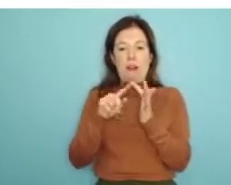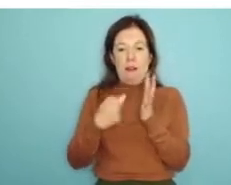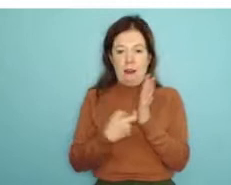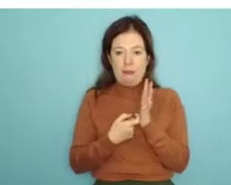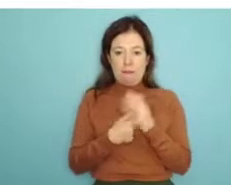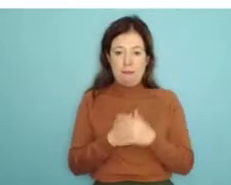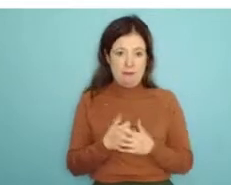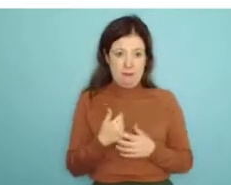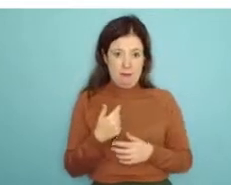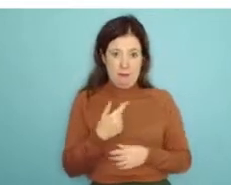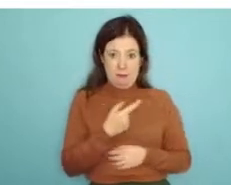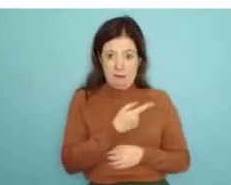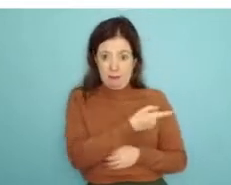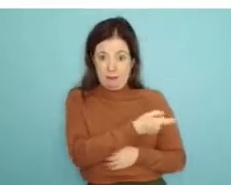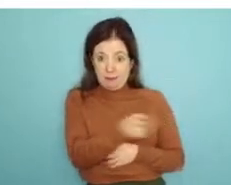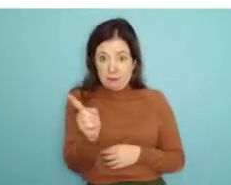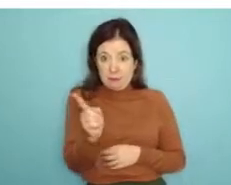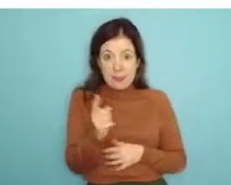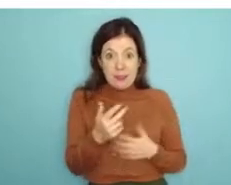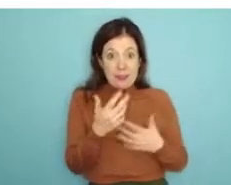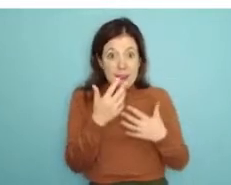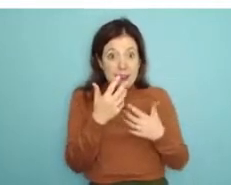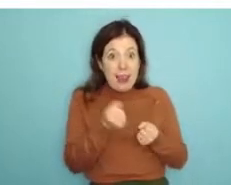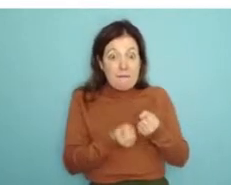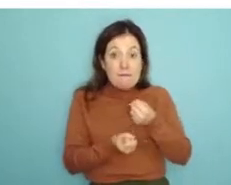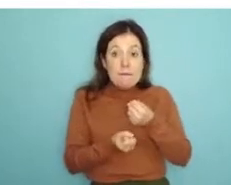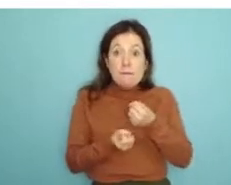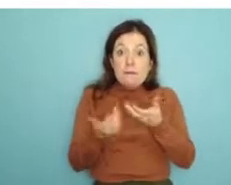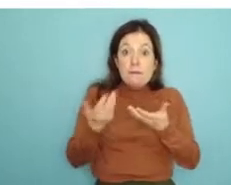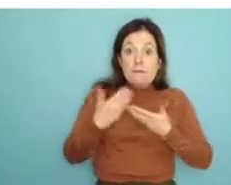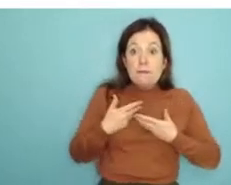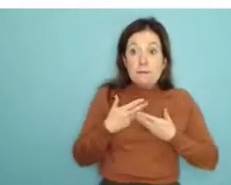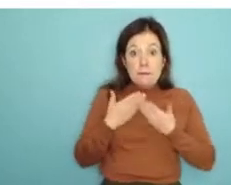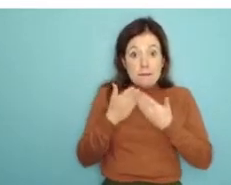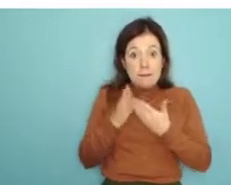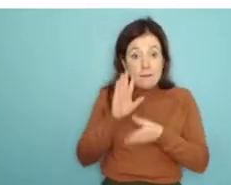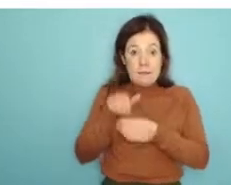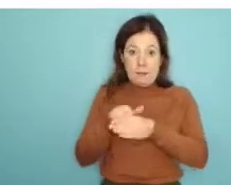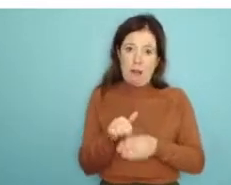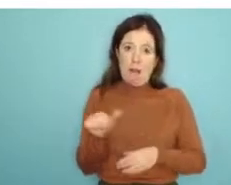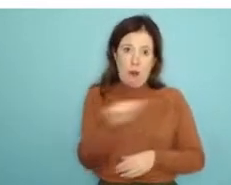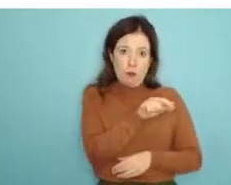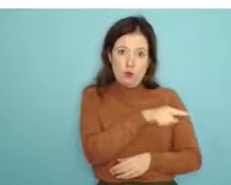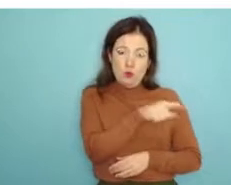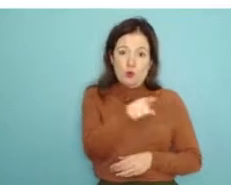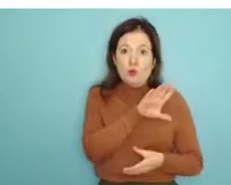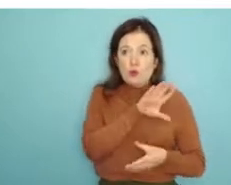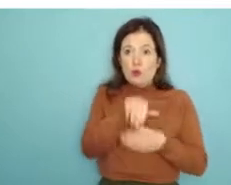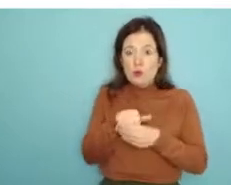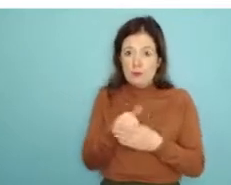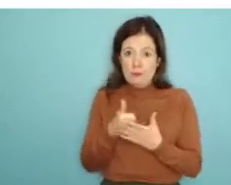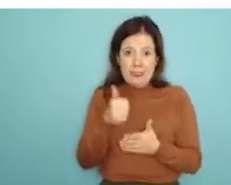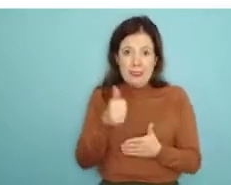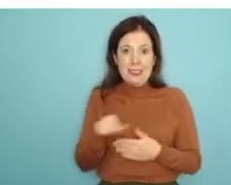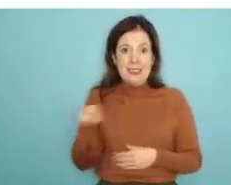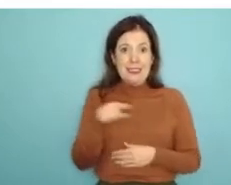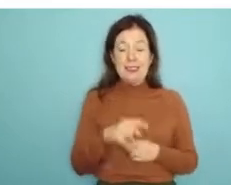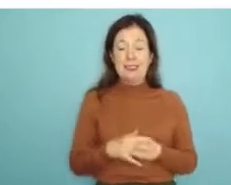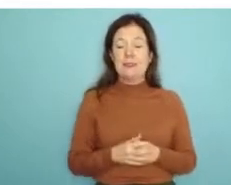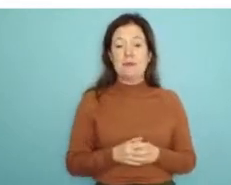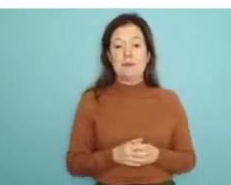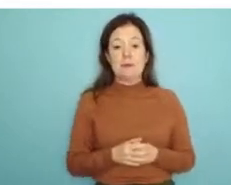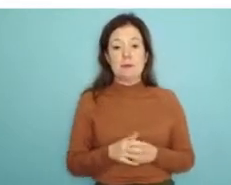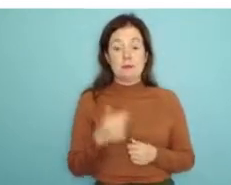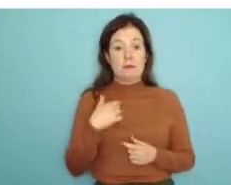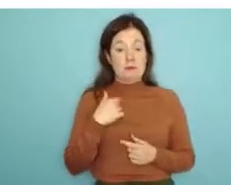encourage everyone, if they've got an opportunity, to study it if they haven't already. And one of the key learning points is